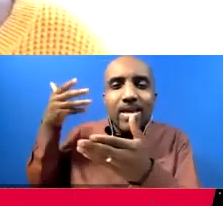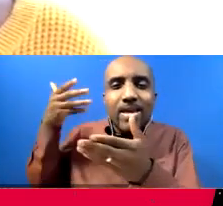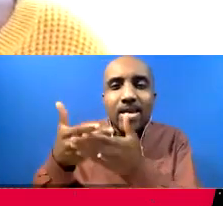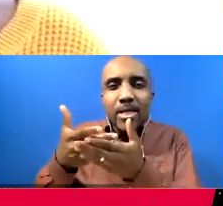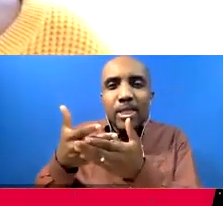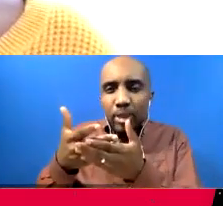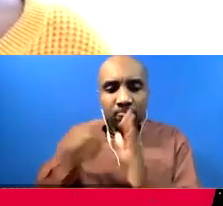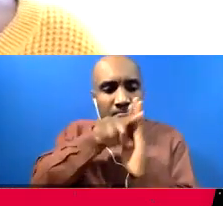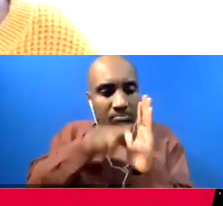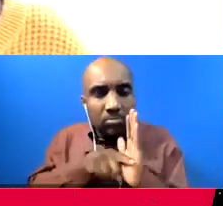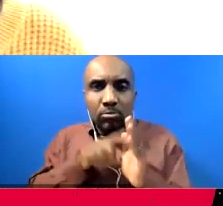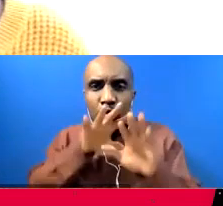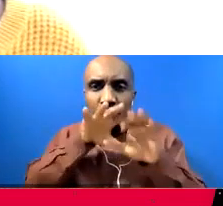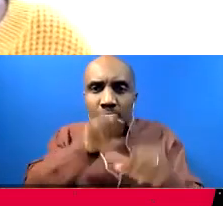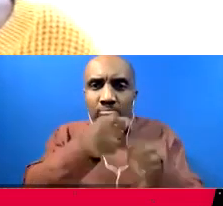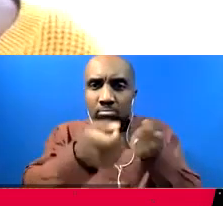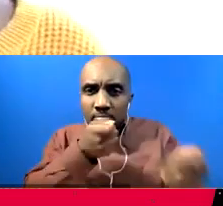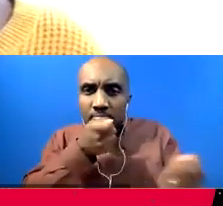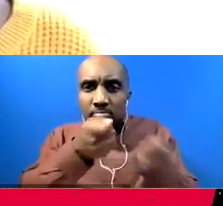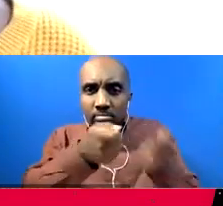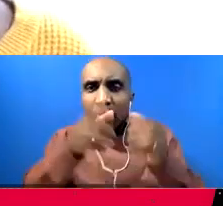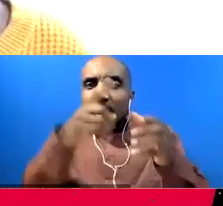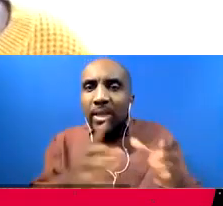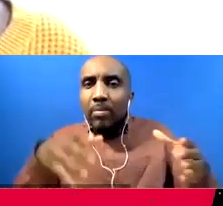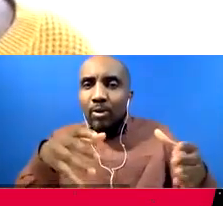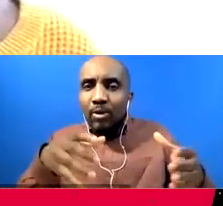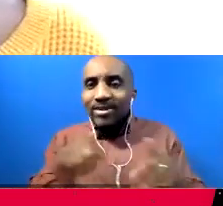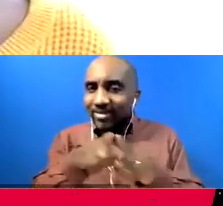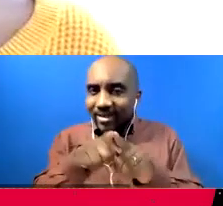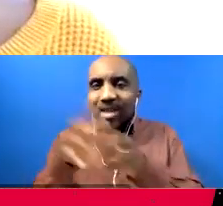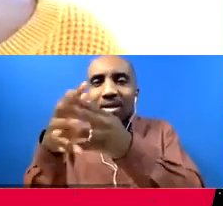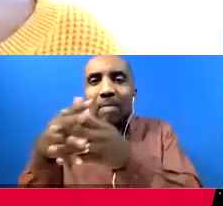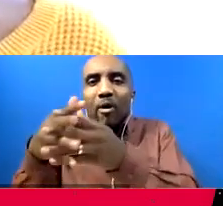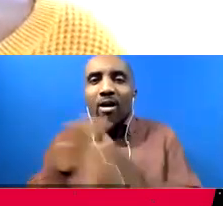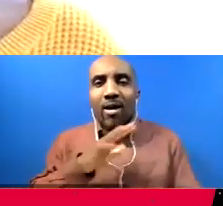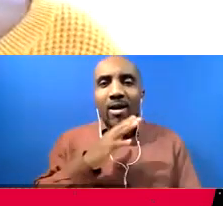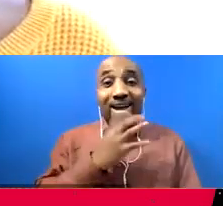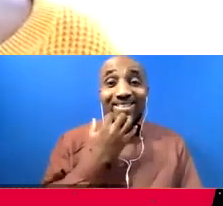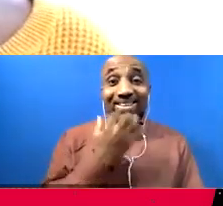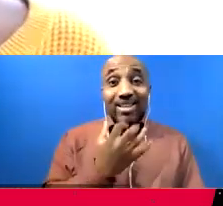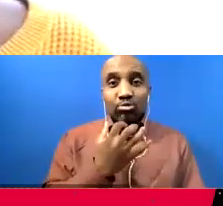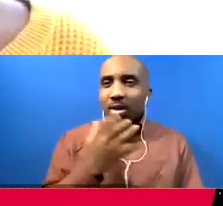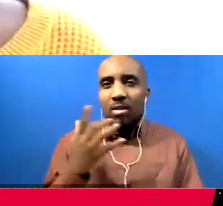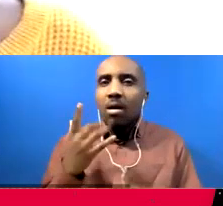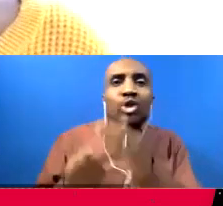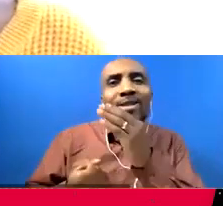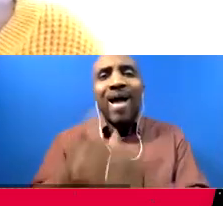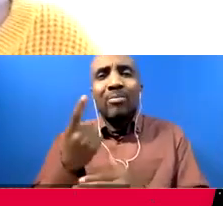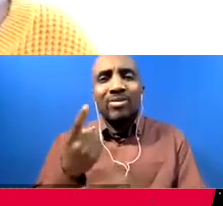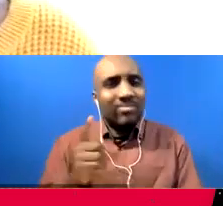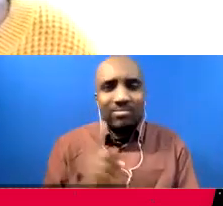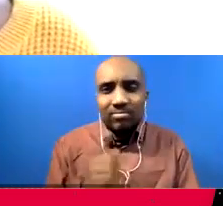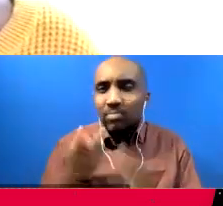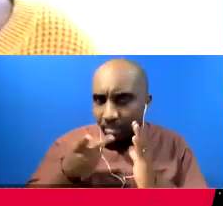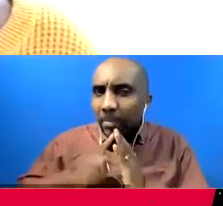of a population, as is the case with these two, in referring to the US and Israel, there's no such thing as coincidence. And that's the end of that quote.